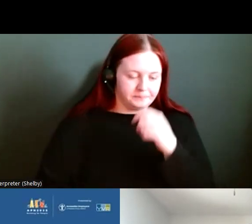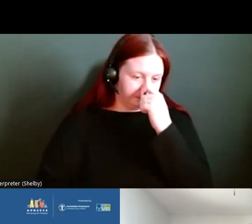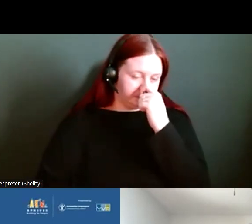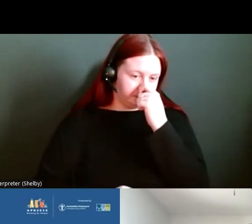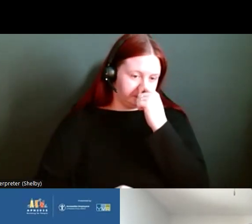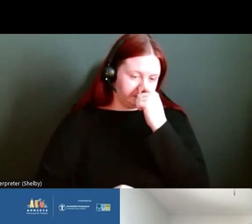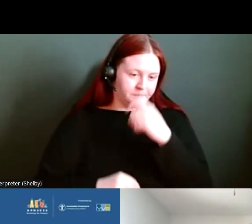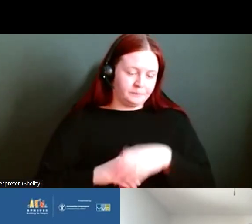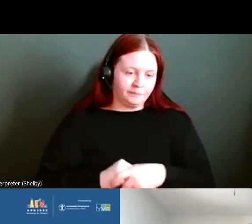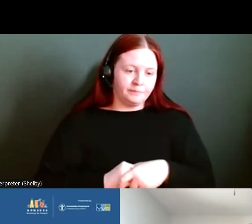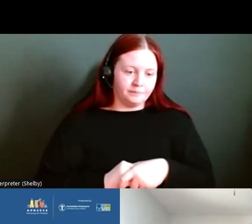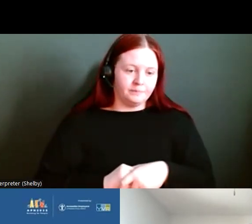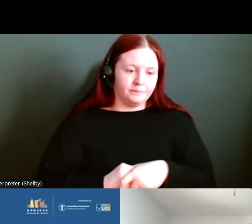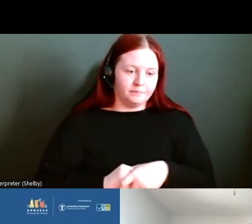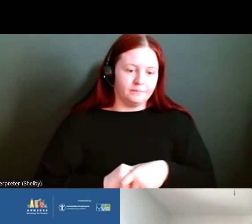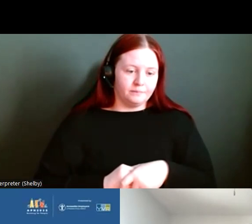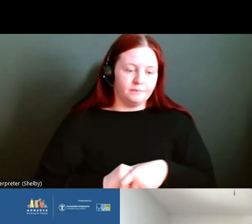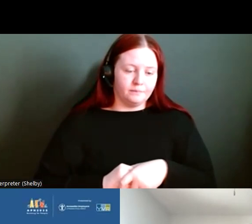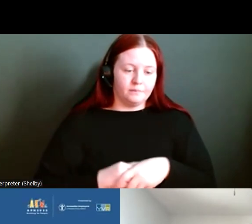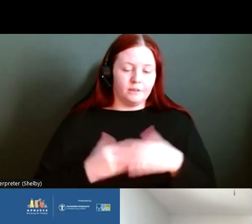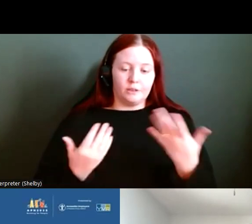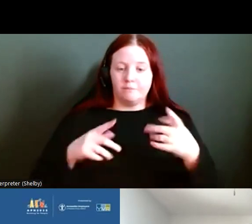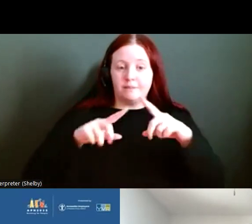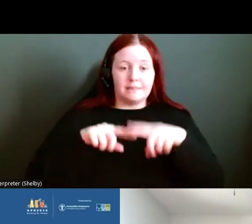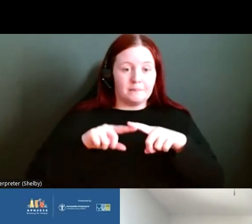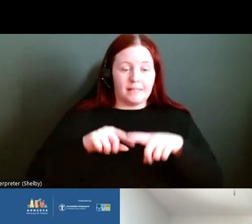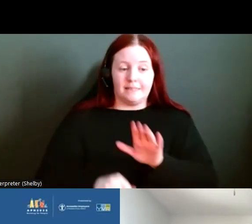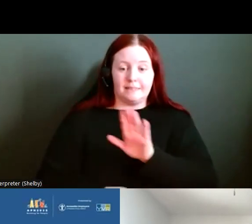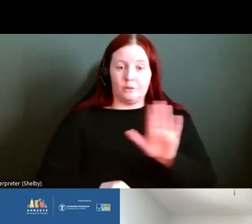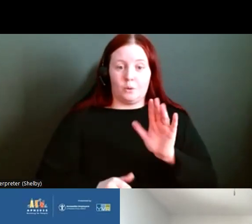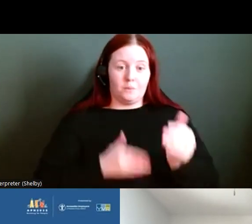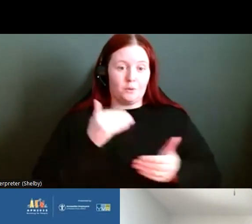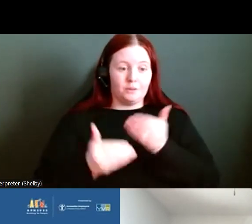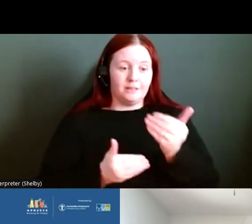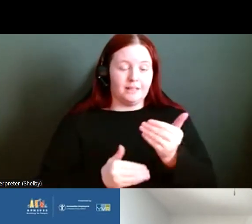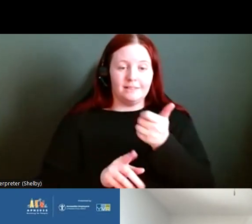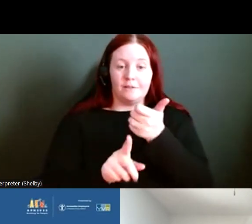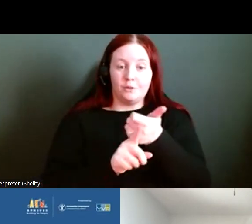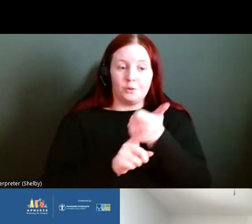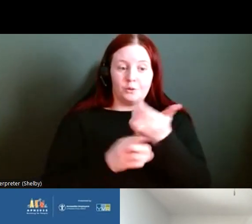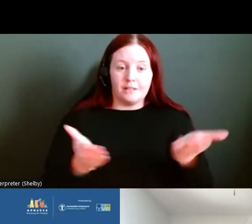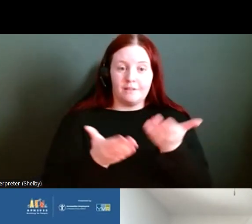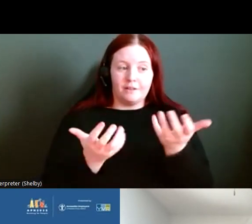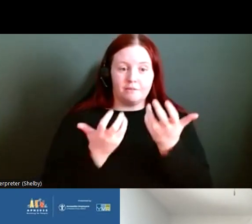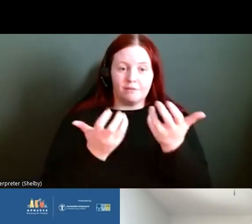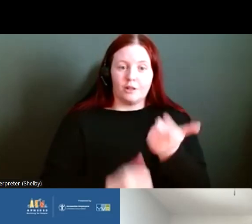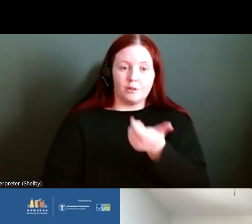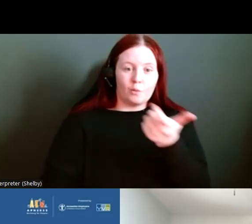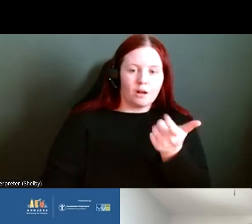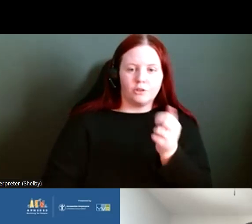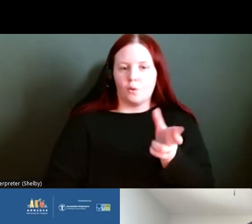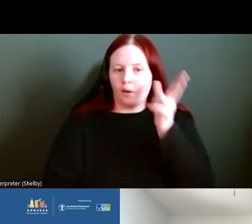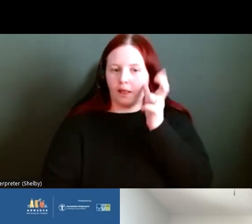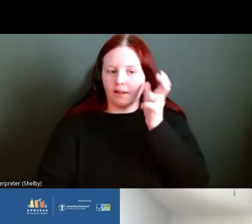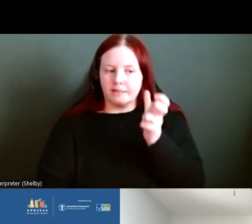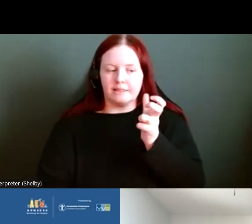of wherever you're at in your processes, for those of you that are watching this or listening to this,